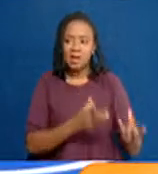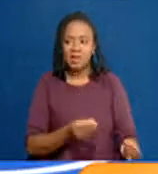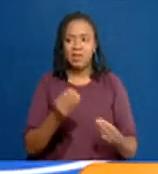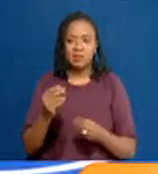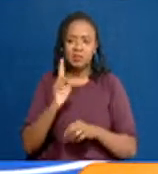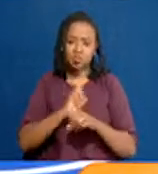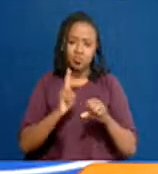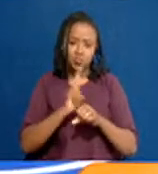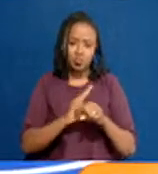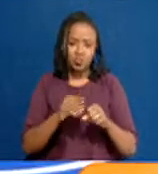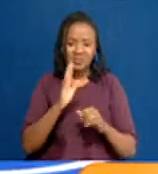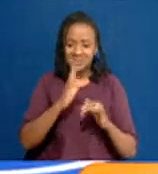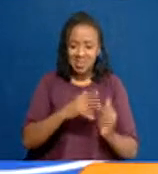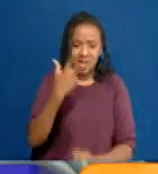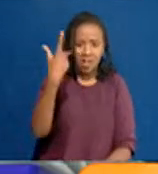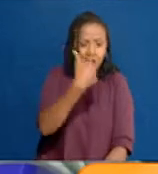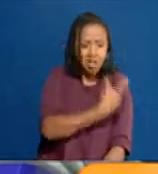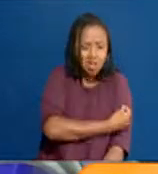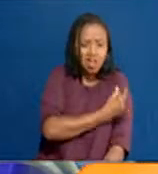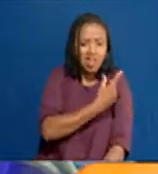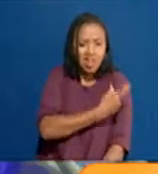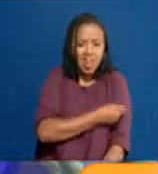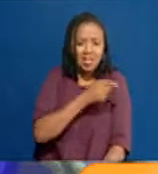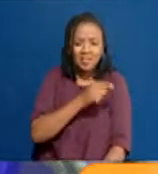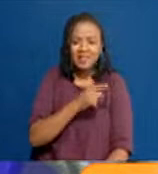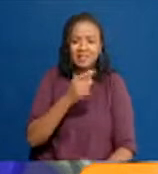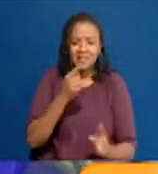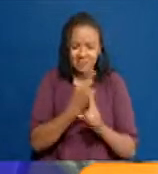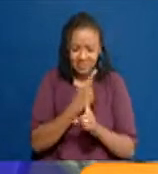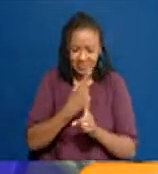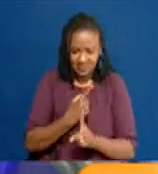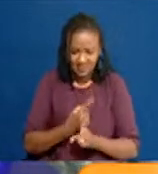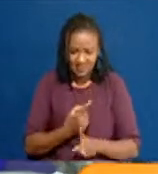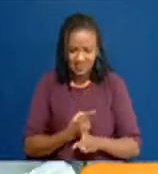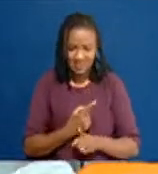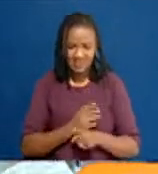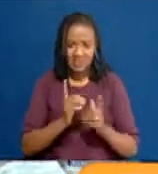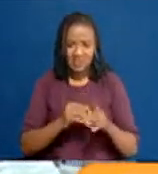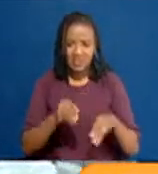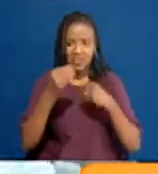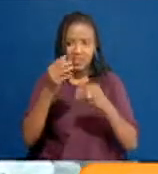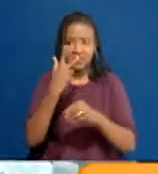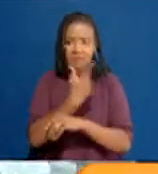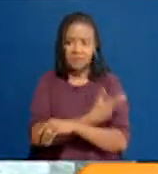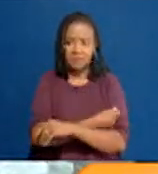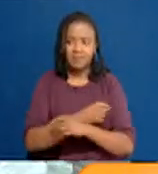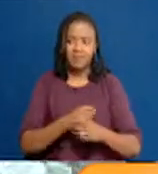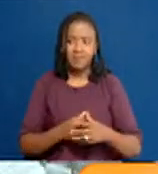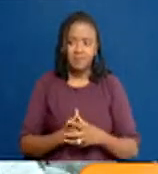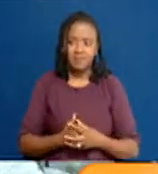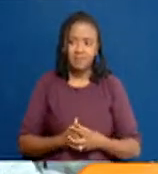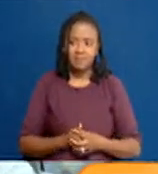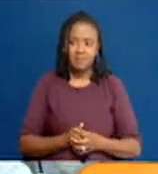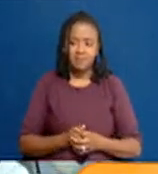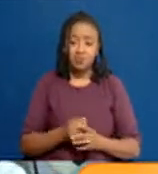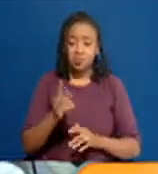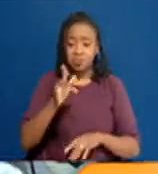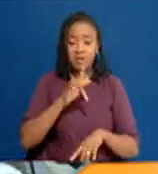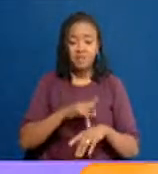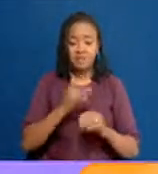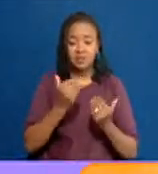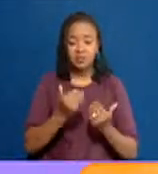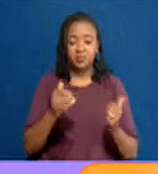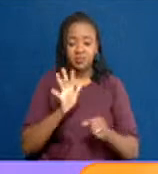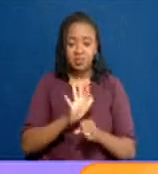injection that undergoes a series of combinations before administering the dosage, often to the disadvantage of young children.